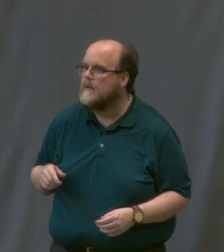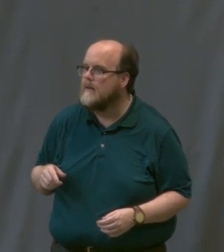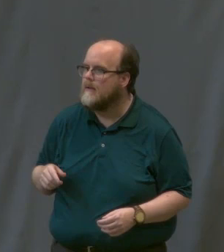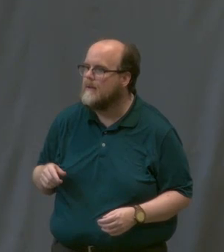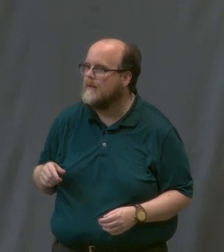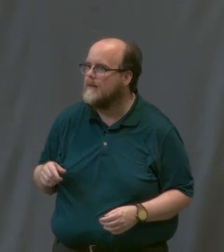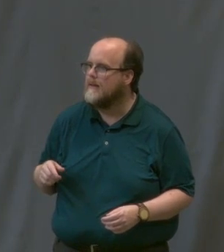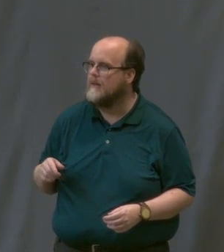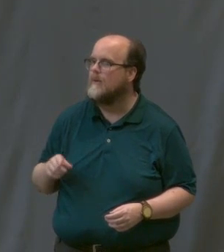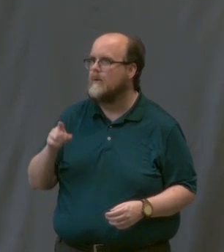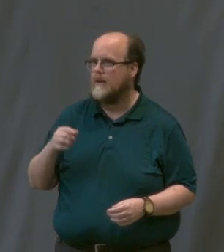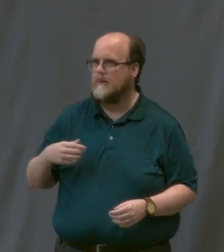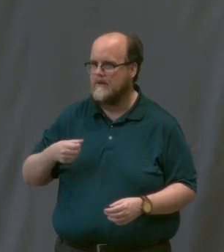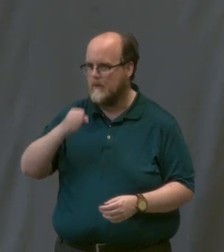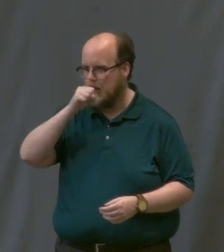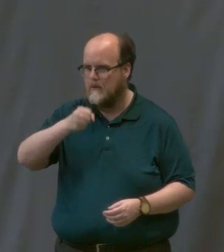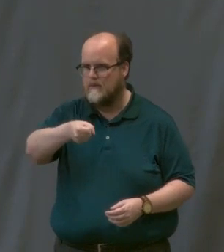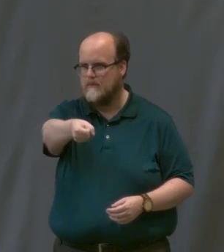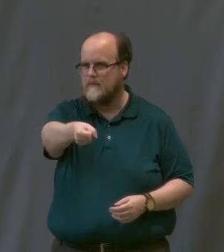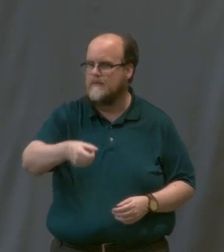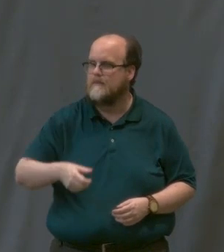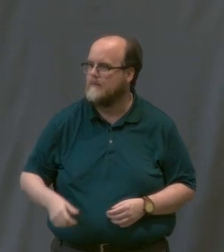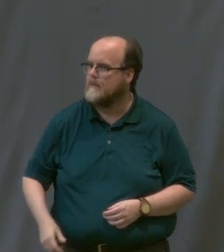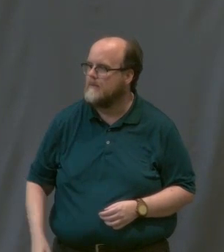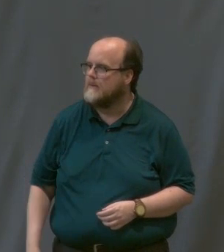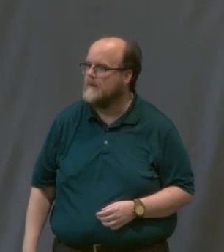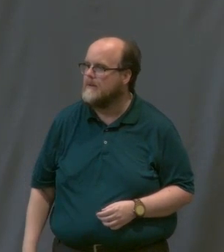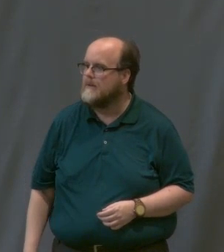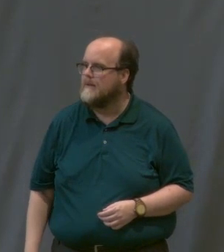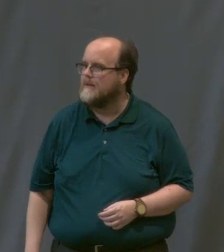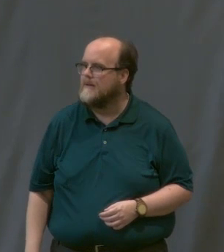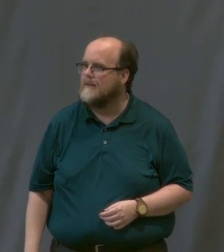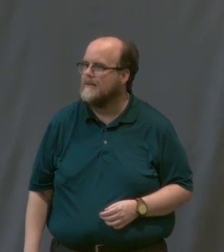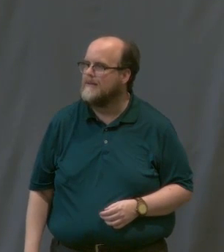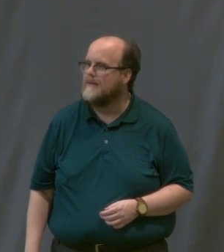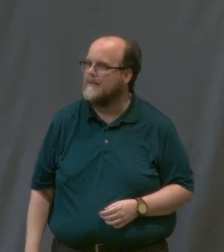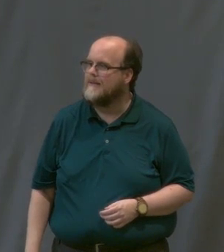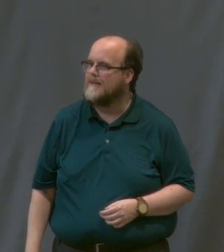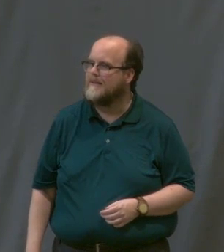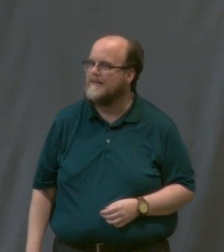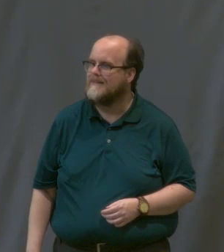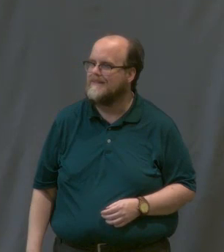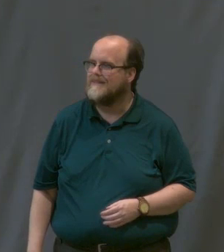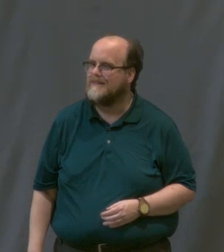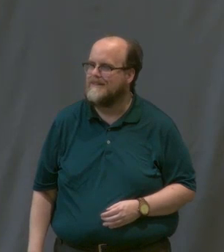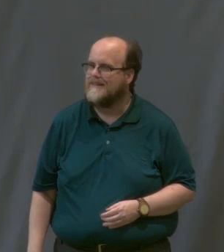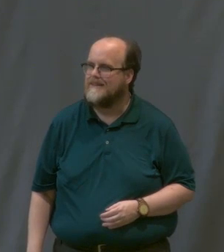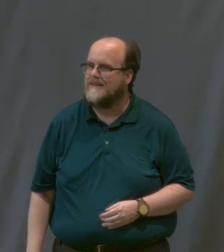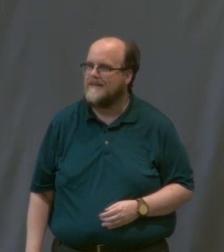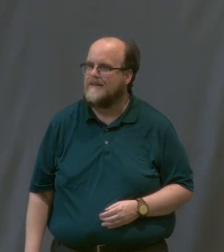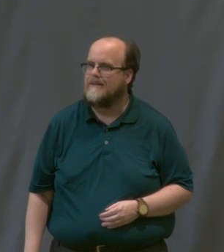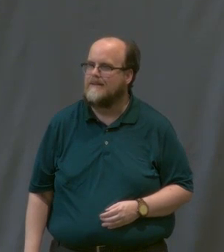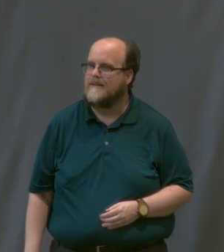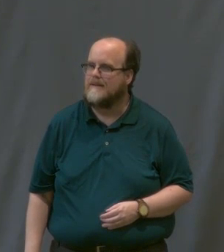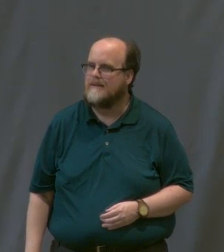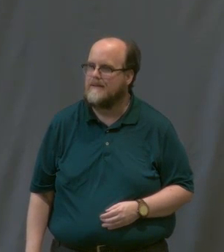Have your hang on just a second. Have your microphone. Let me just take this. Or actually, I'll just keep mine ready. Here. Let's go ahead and do